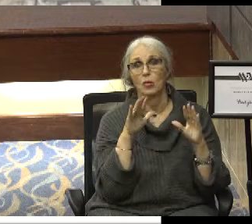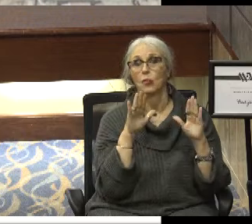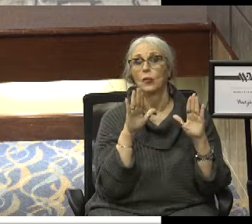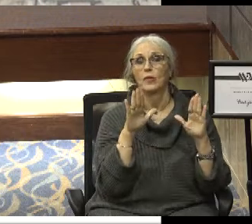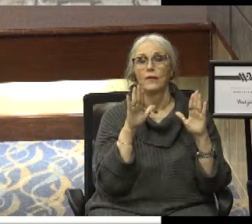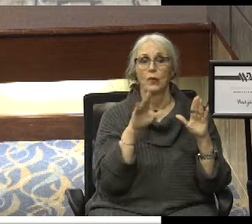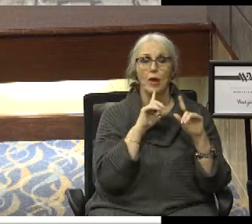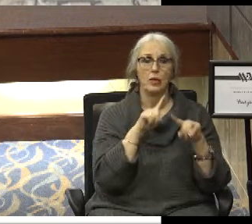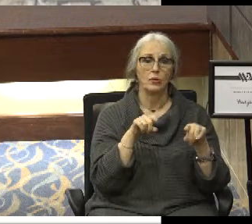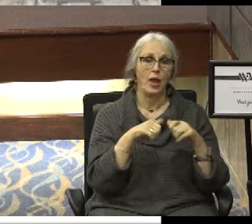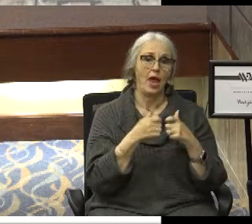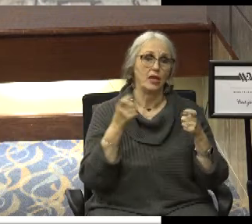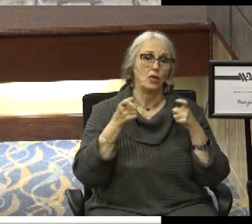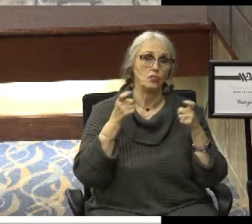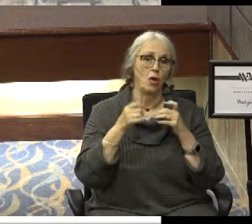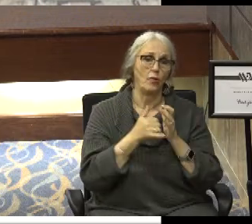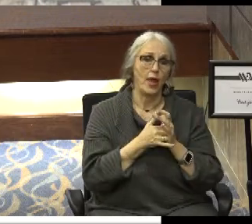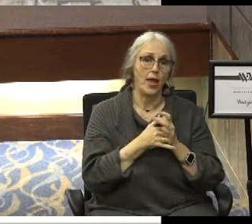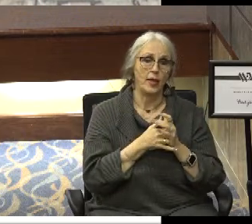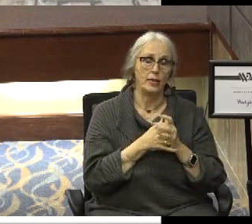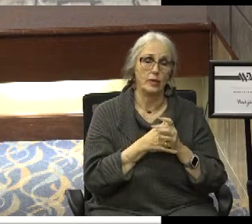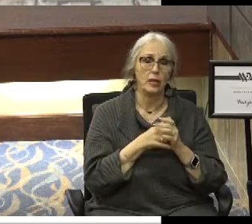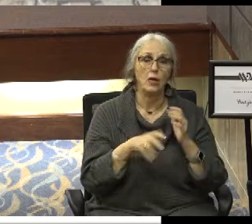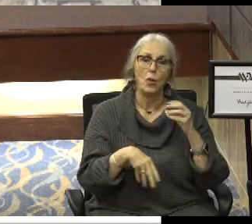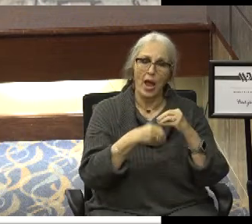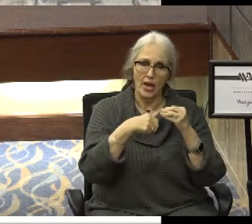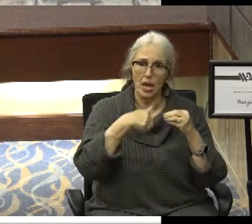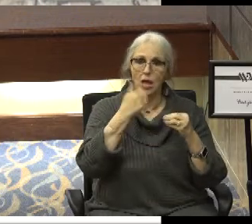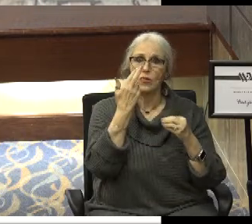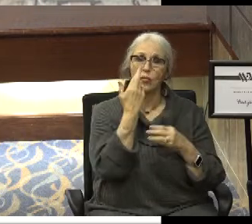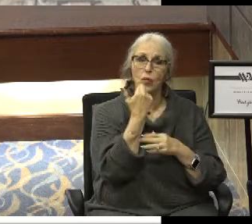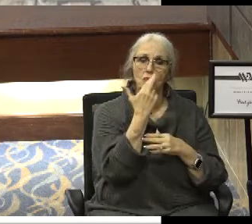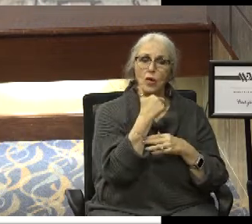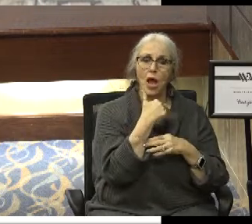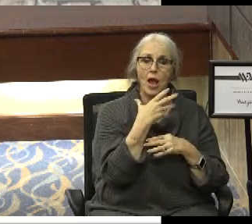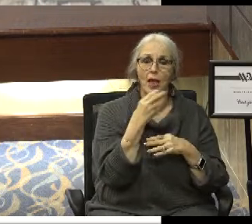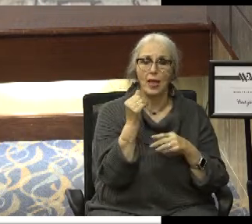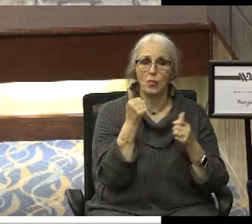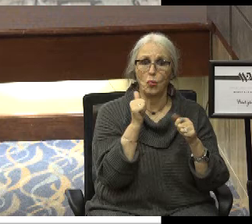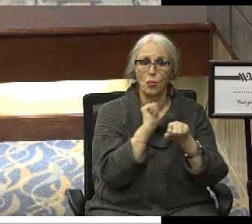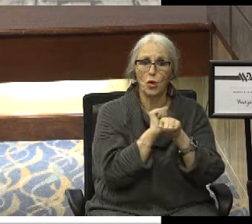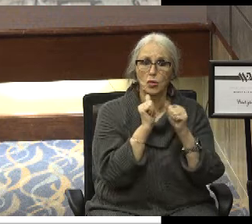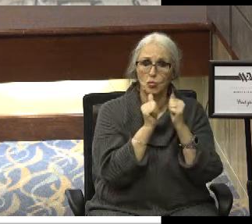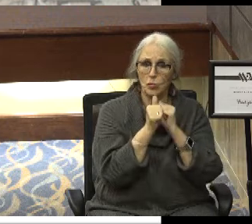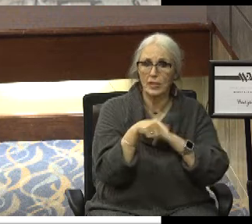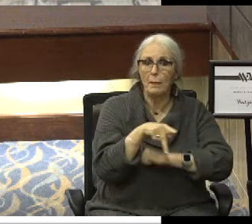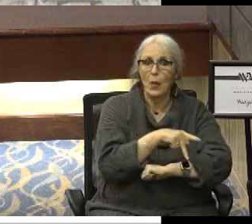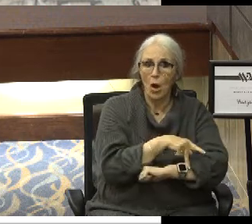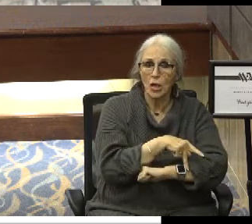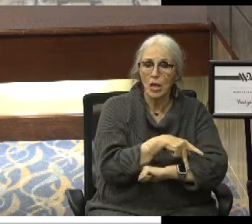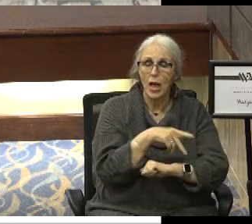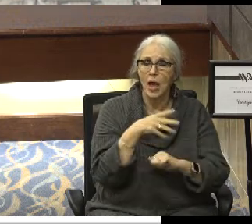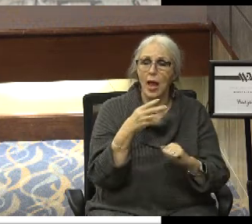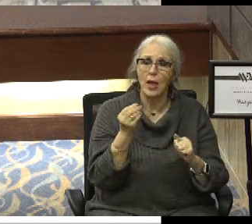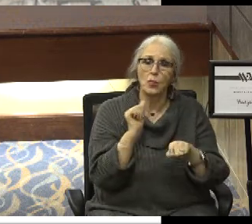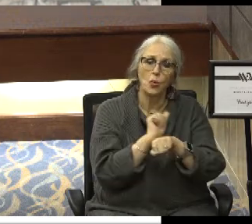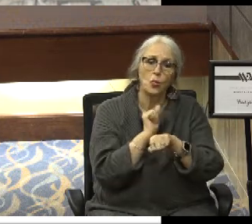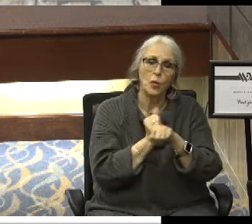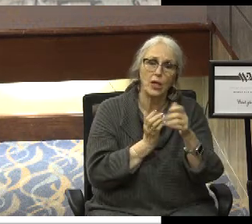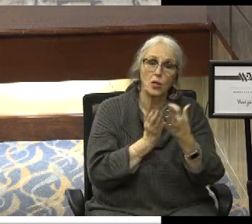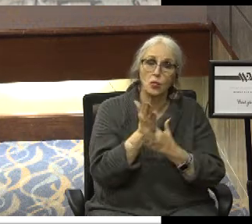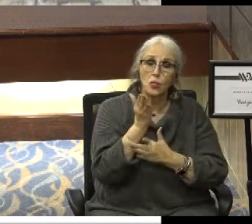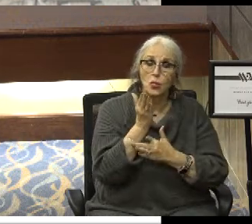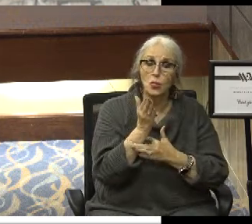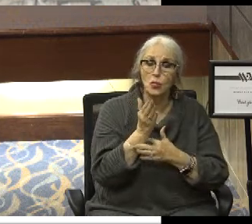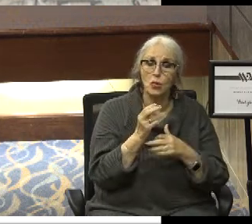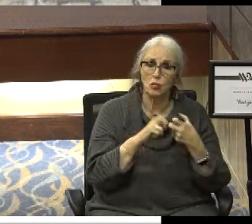to navigate that, to be able to get additional restaurants that works with the park itself. So we're working through that, but you can